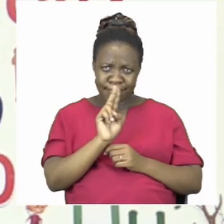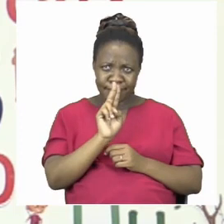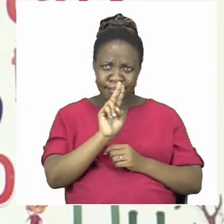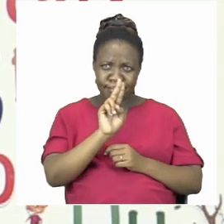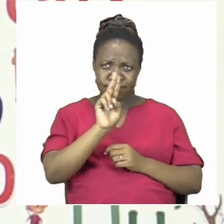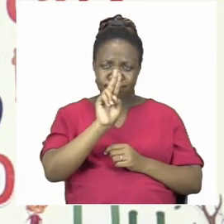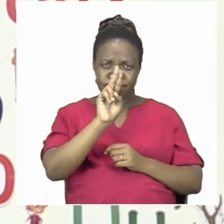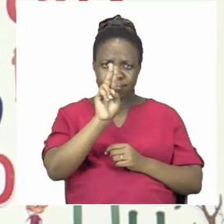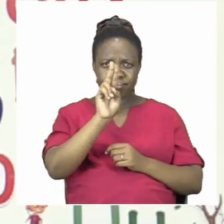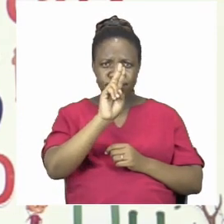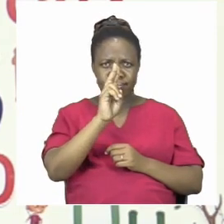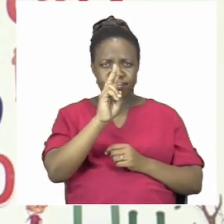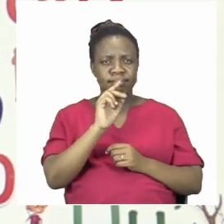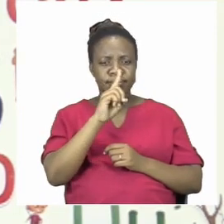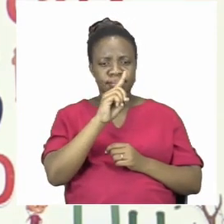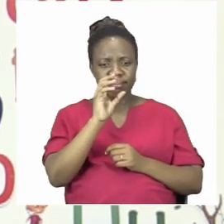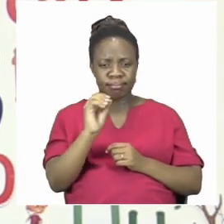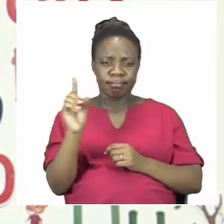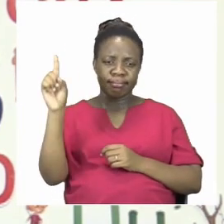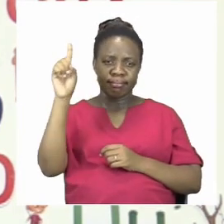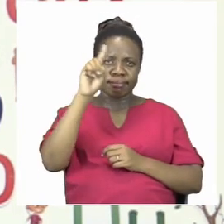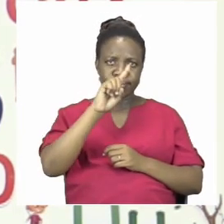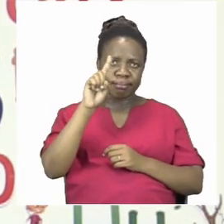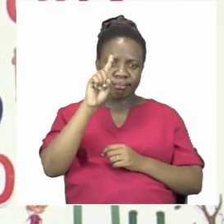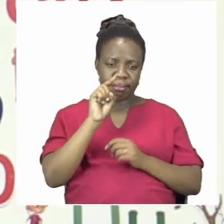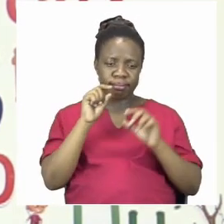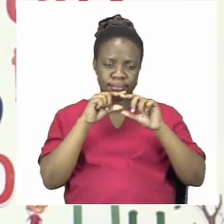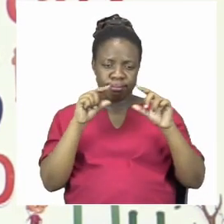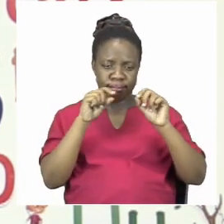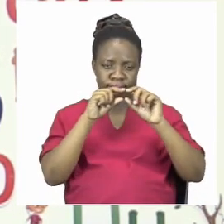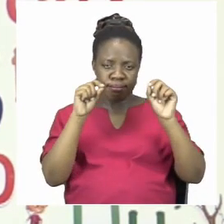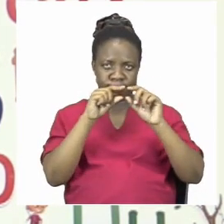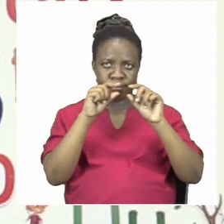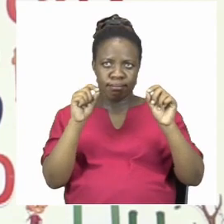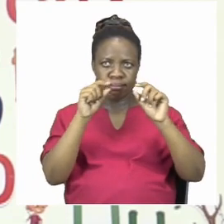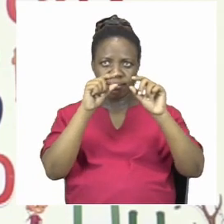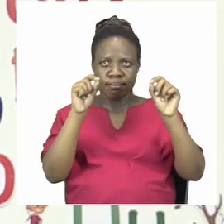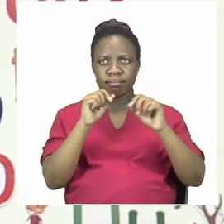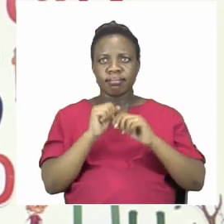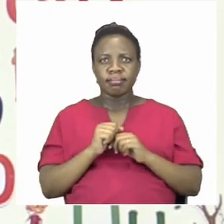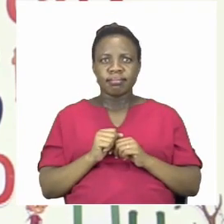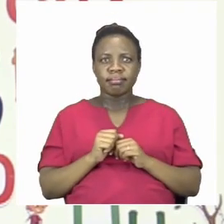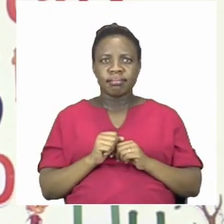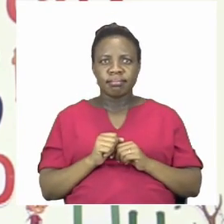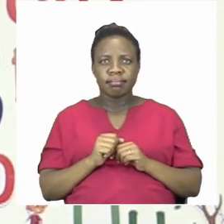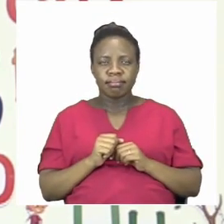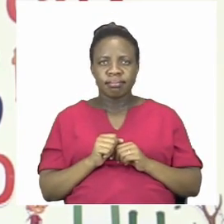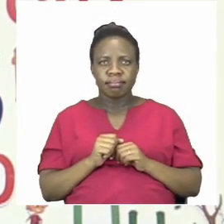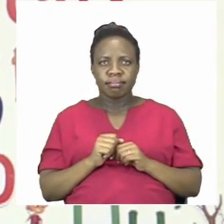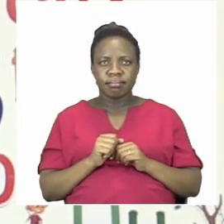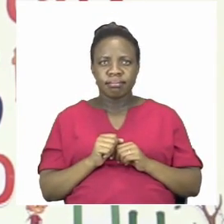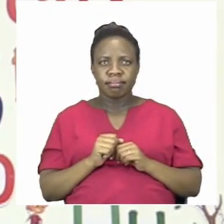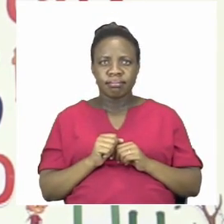days that were sunny. Now boys and girls, if you look at the rest of the graph there, you will